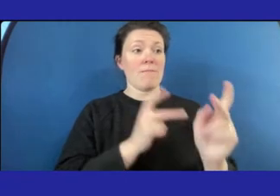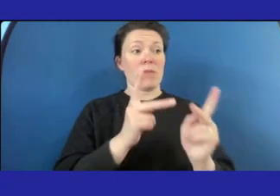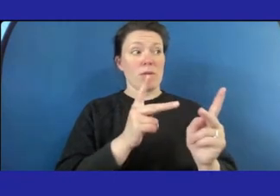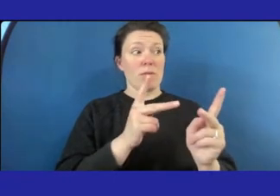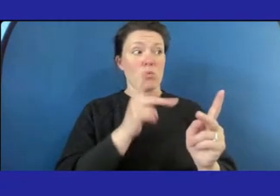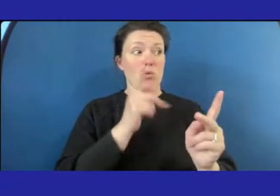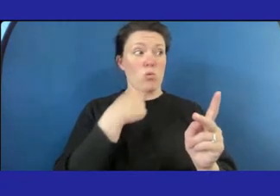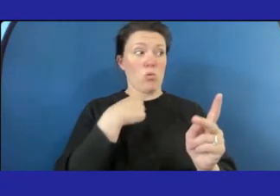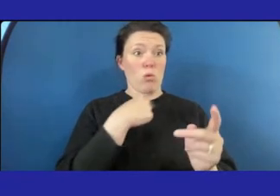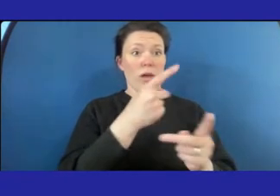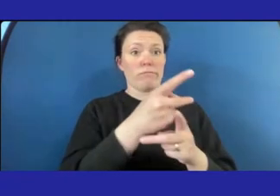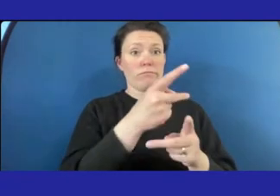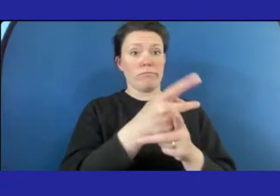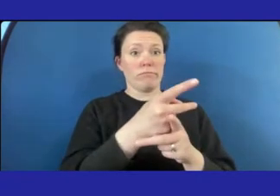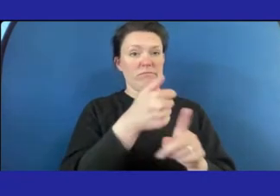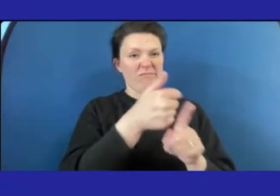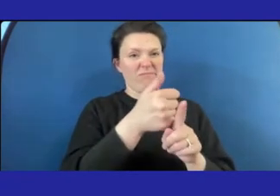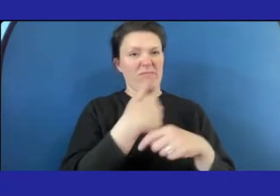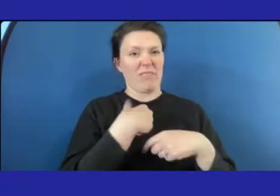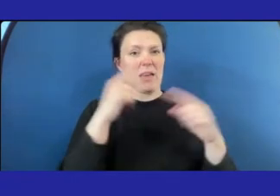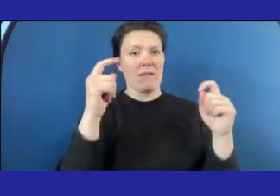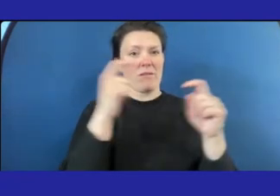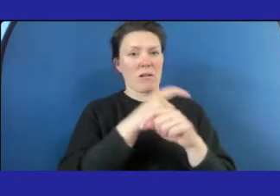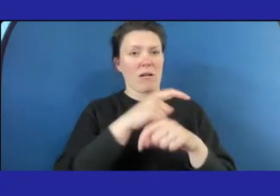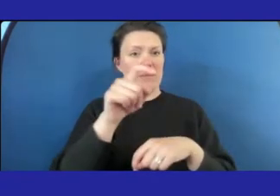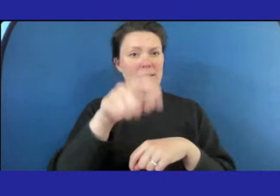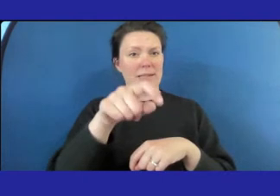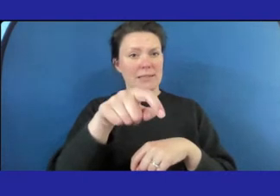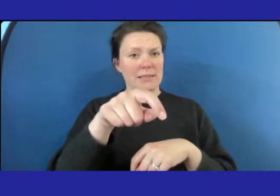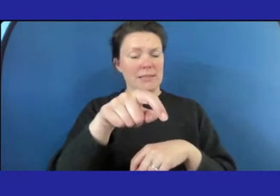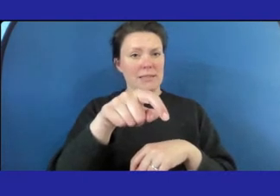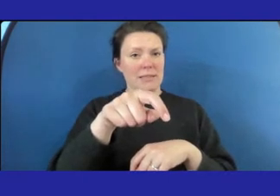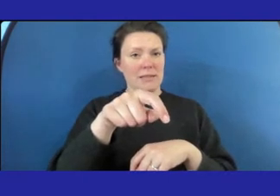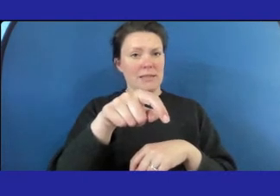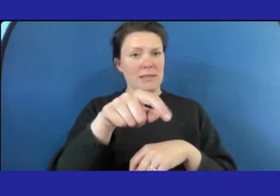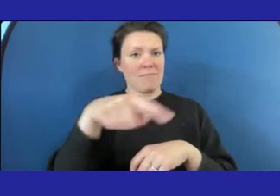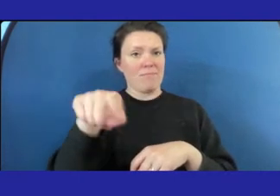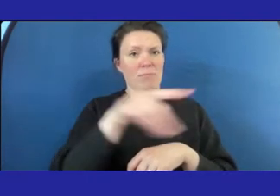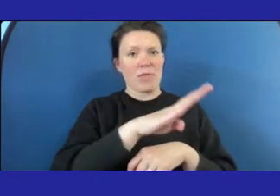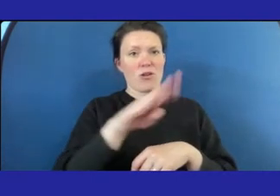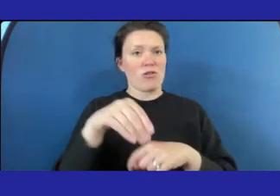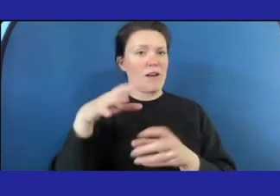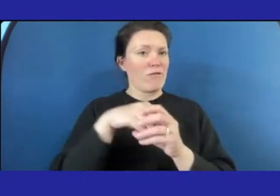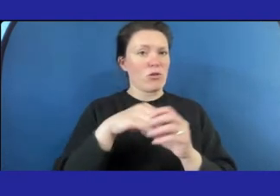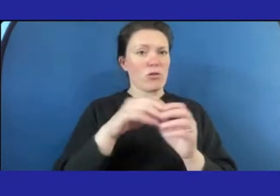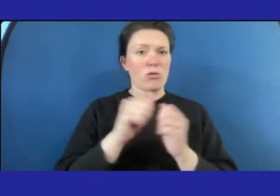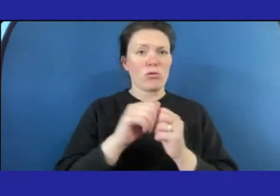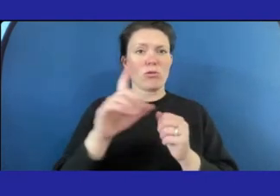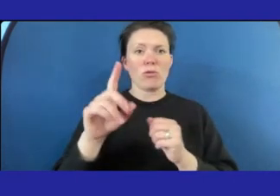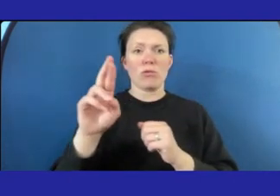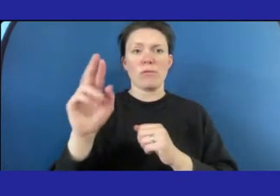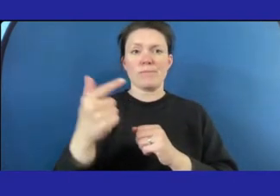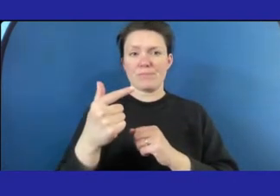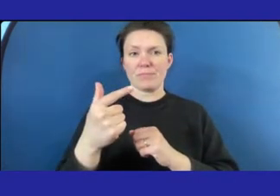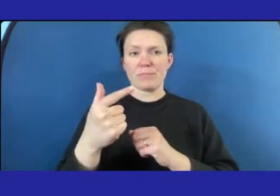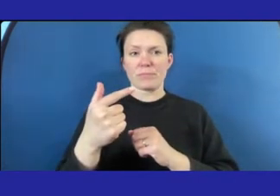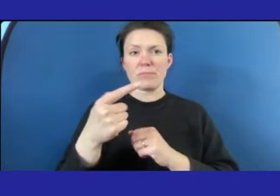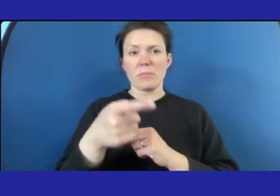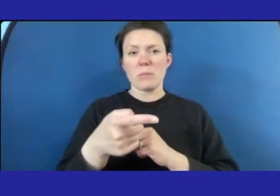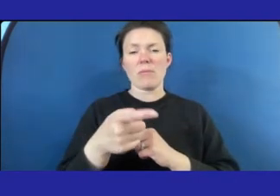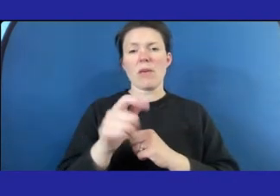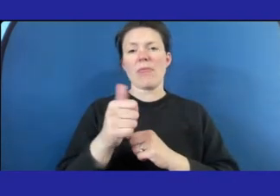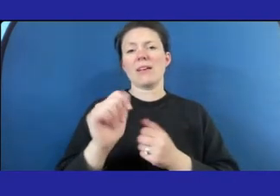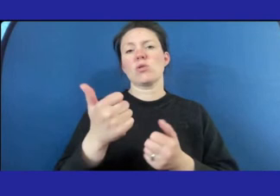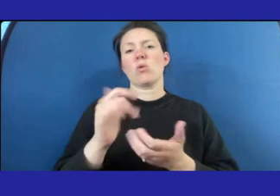have complex needs mm-hmm. that are never included in DRGs, which only are about medical